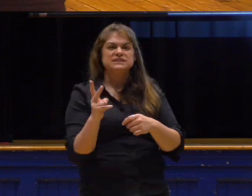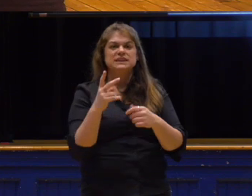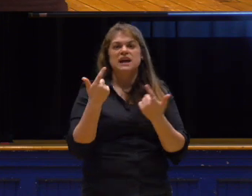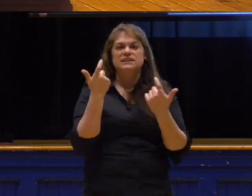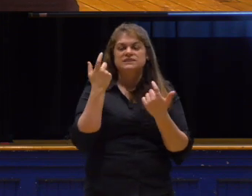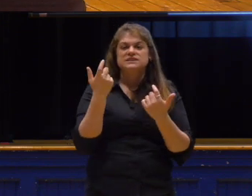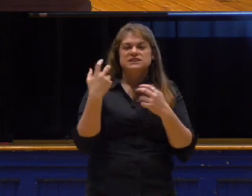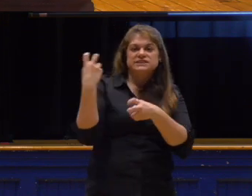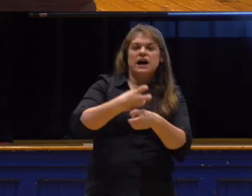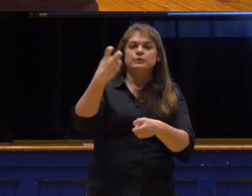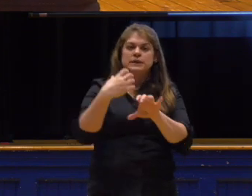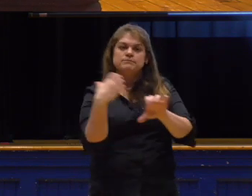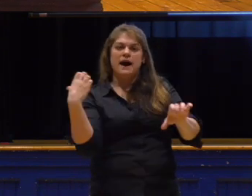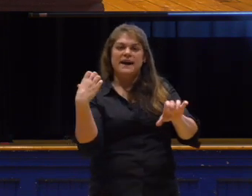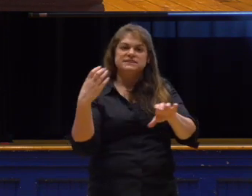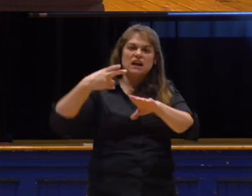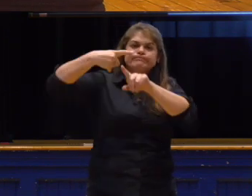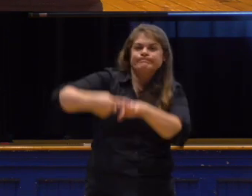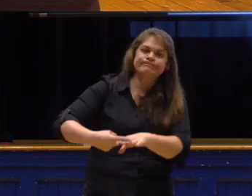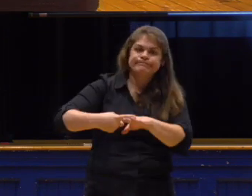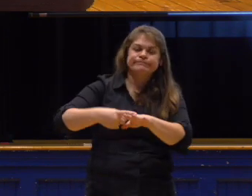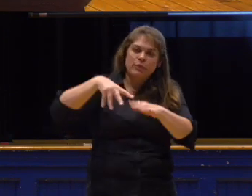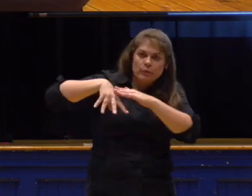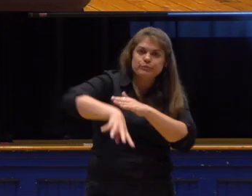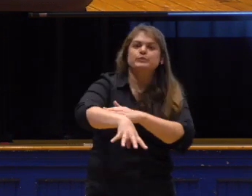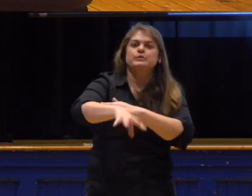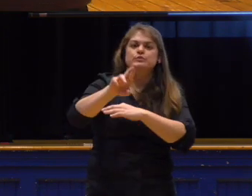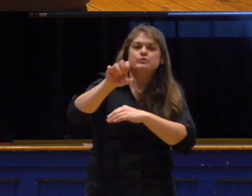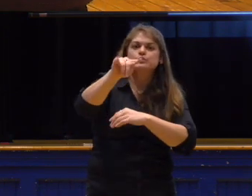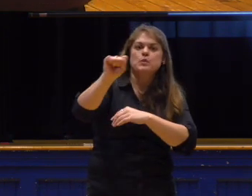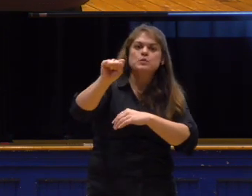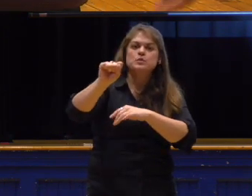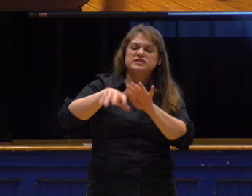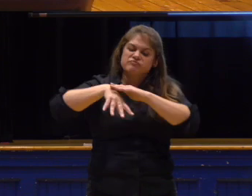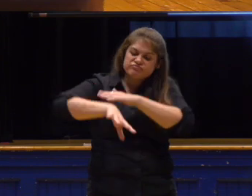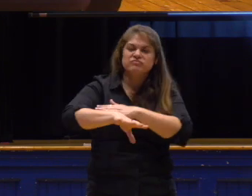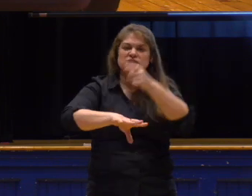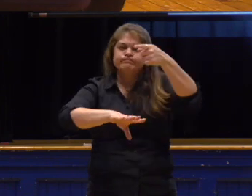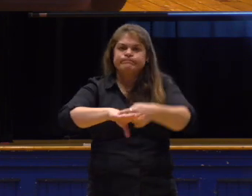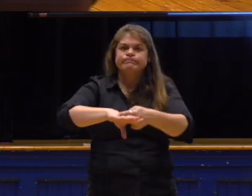pipes been on the roots system, so they're under the overhang of the